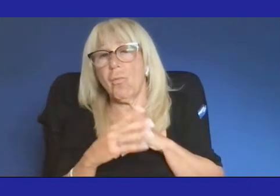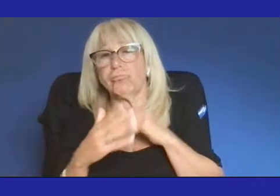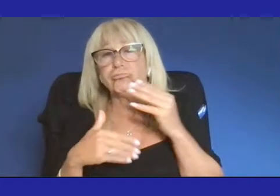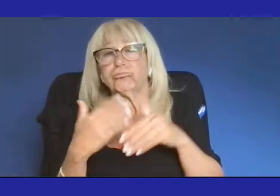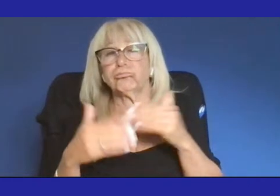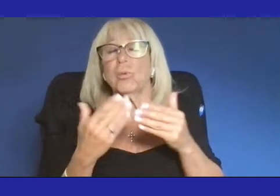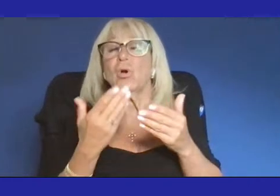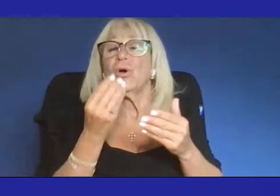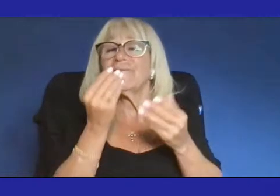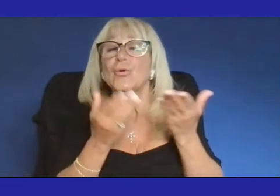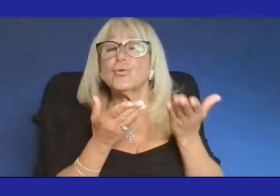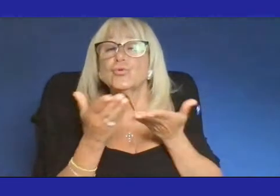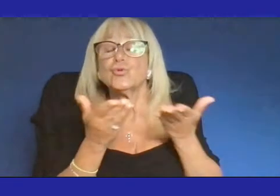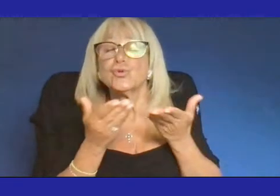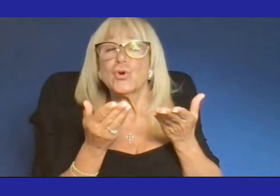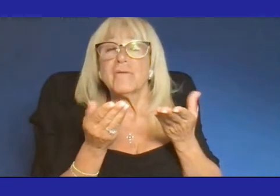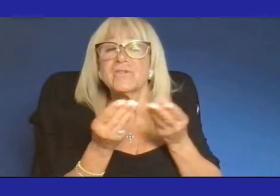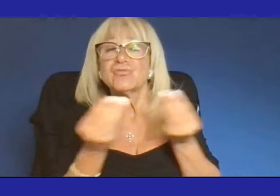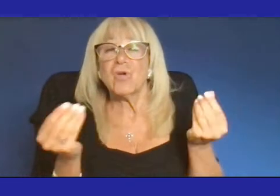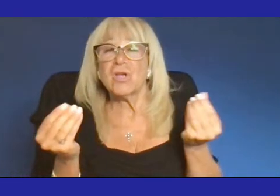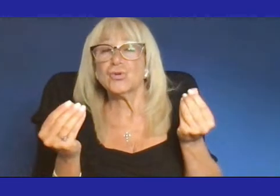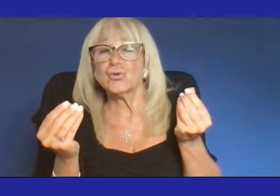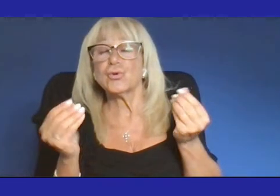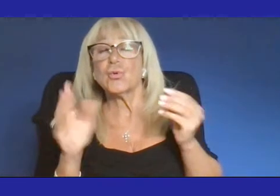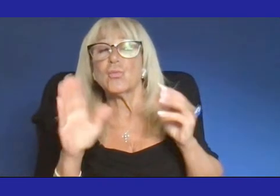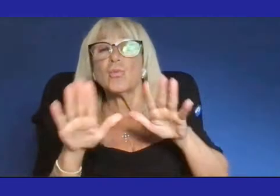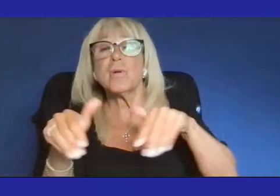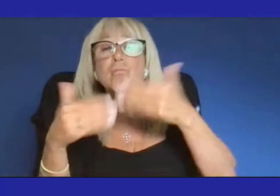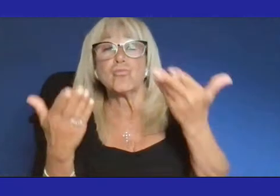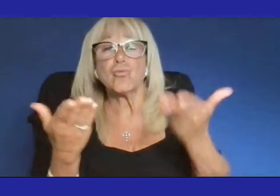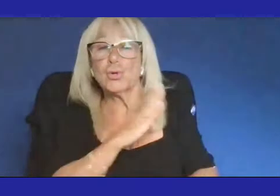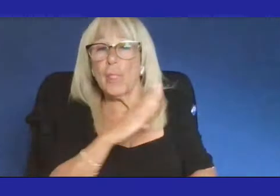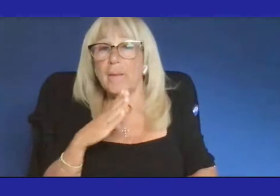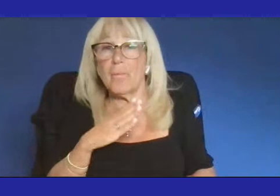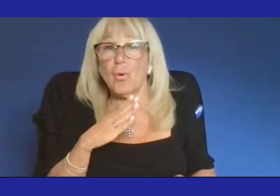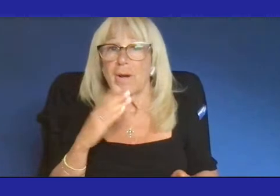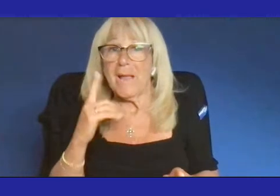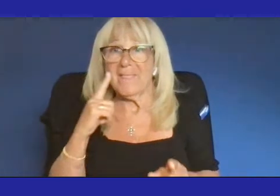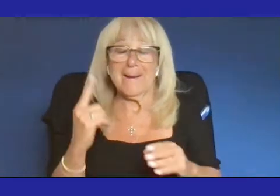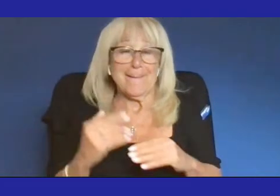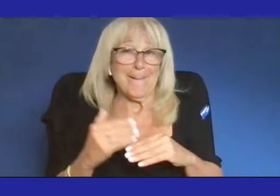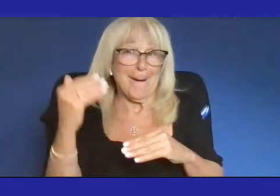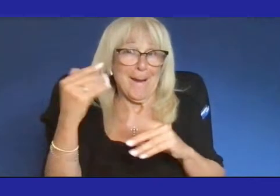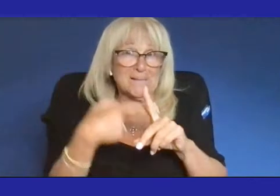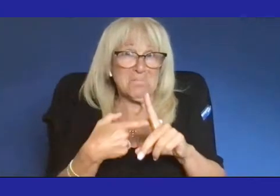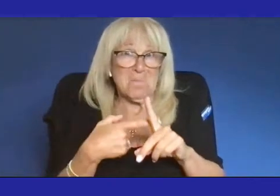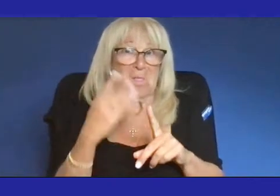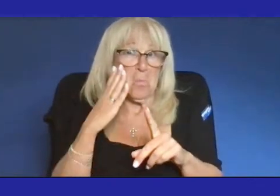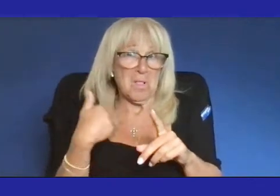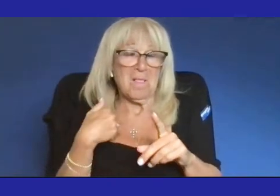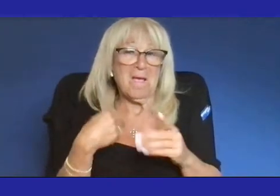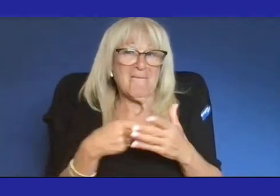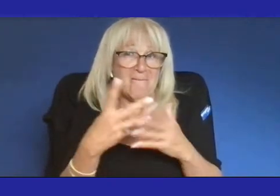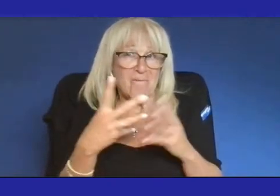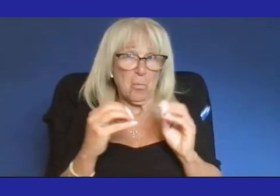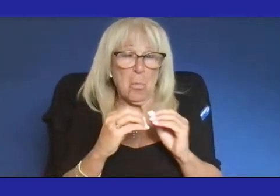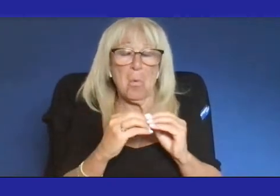service resolutions that we've brought to the board. I think next month we'll have another couple. So this